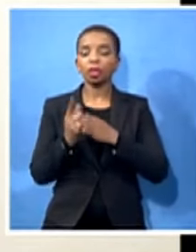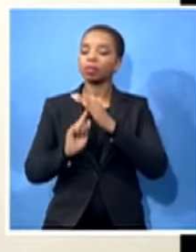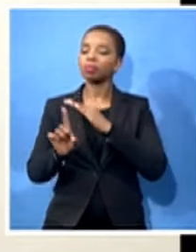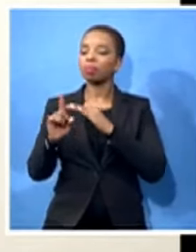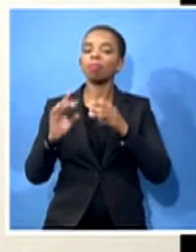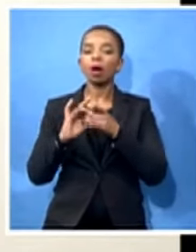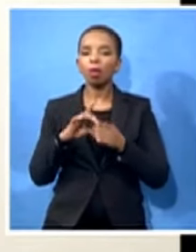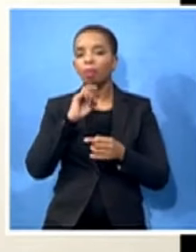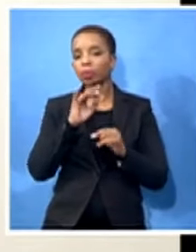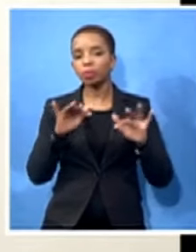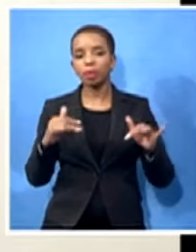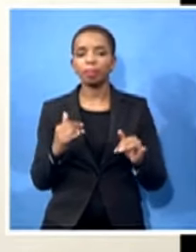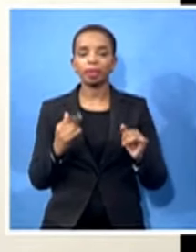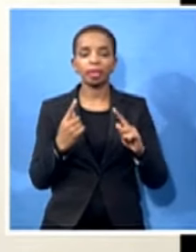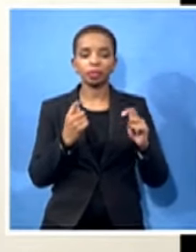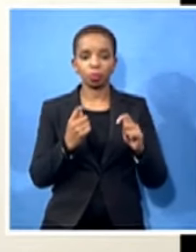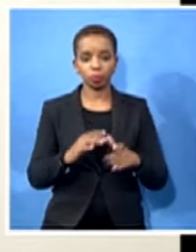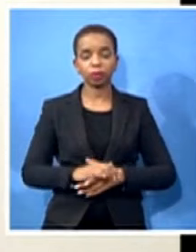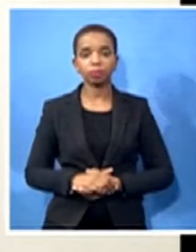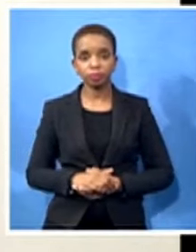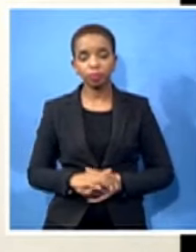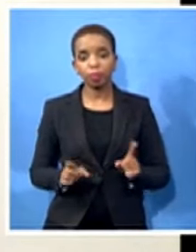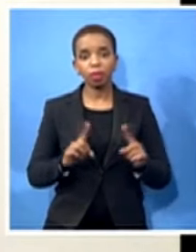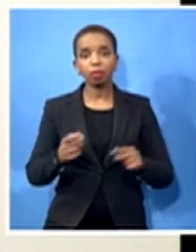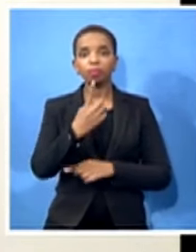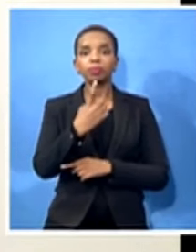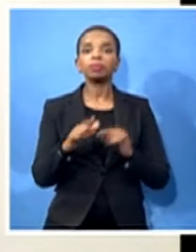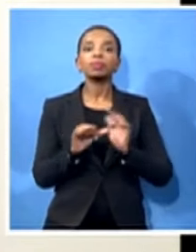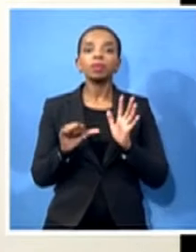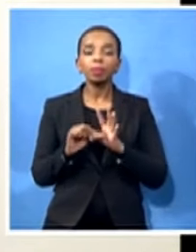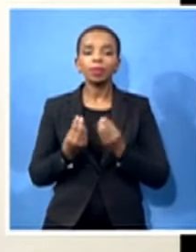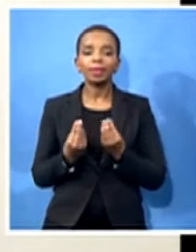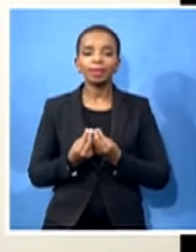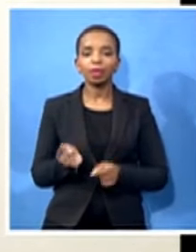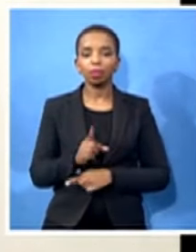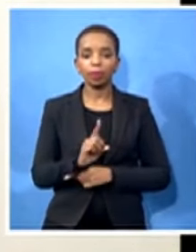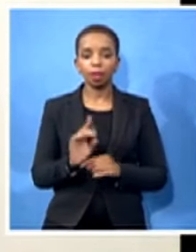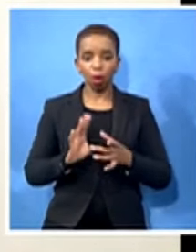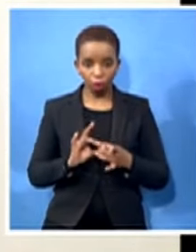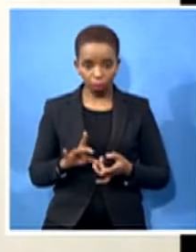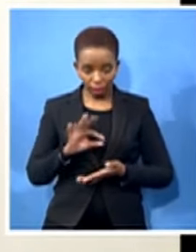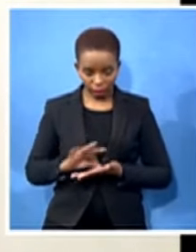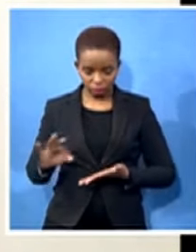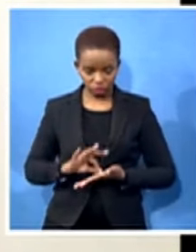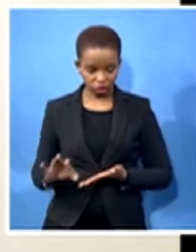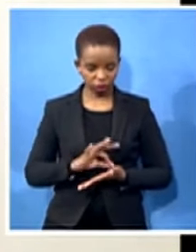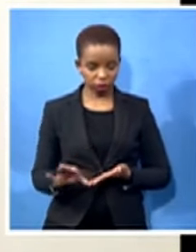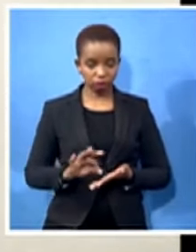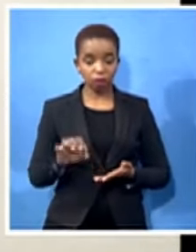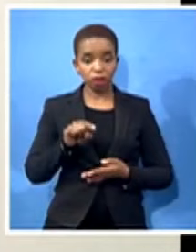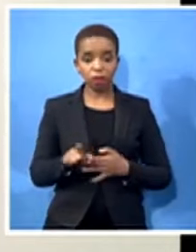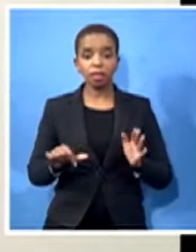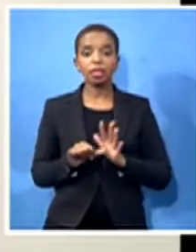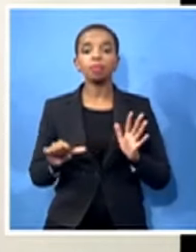is targeted home hygiene, which is very, very important because I think people need to understand